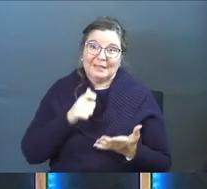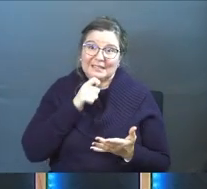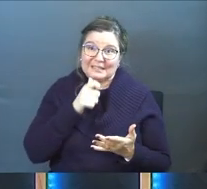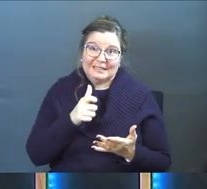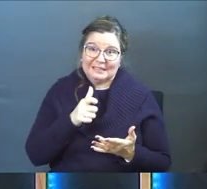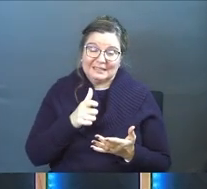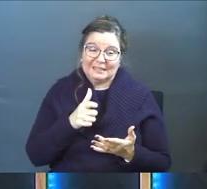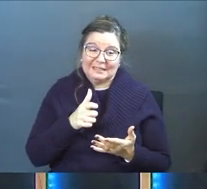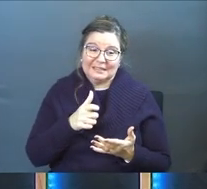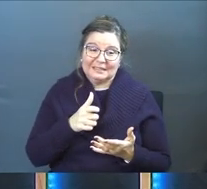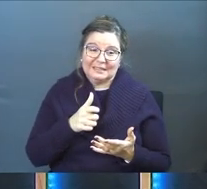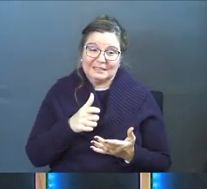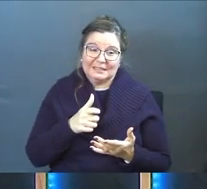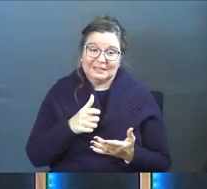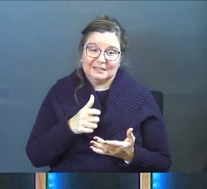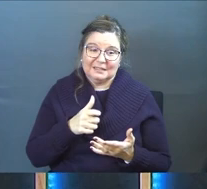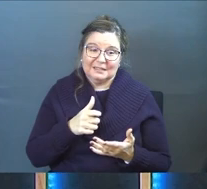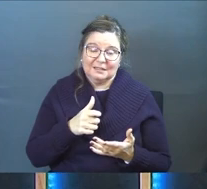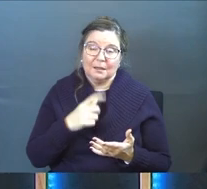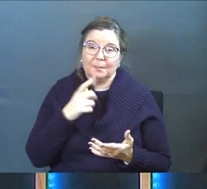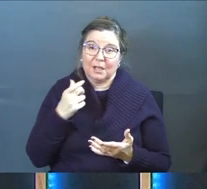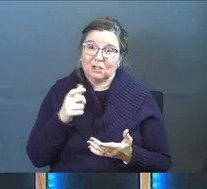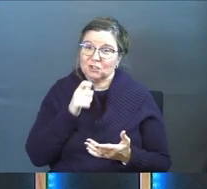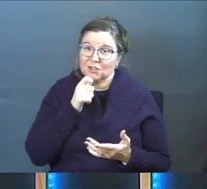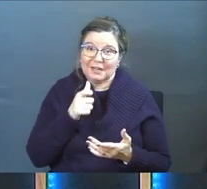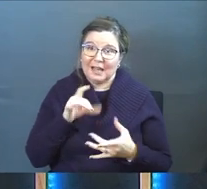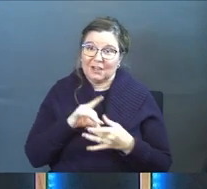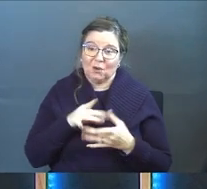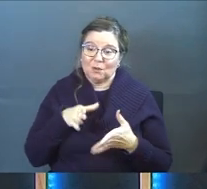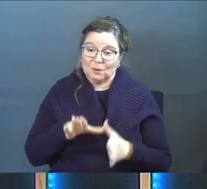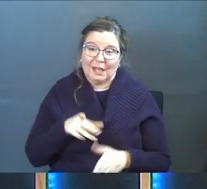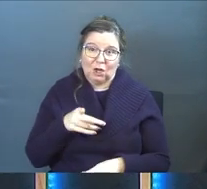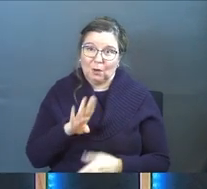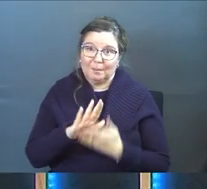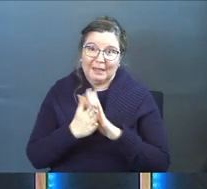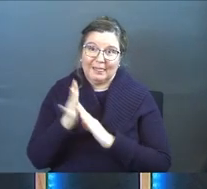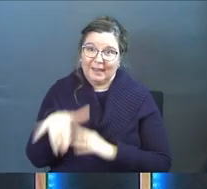probably isn't, because you're not going to let her be.